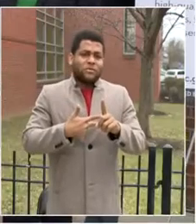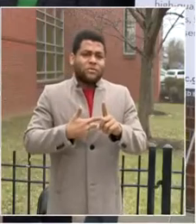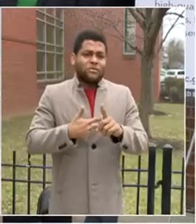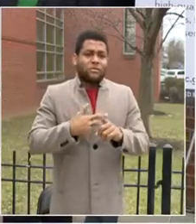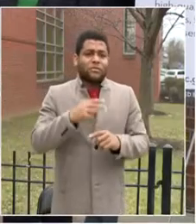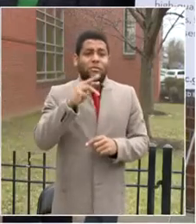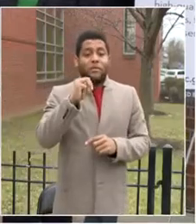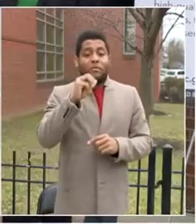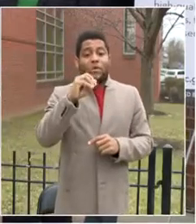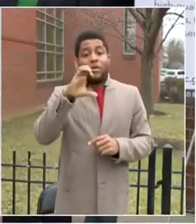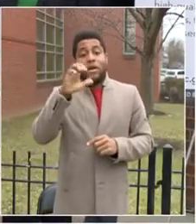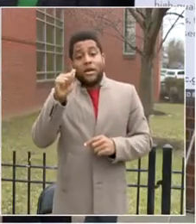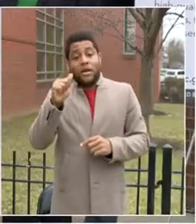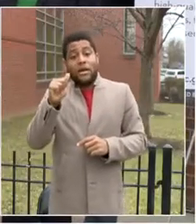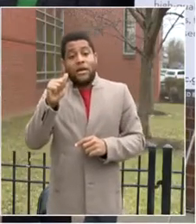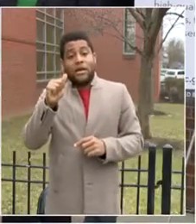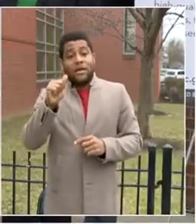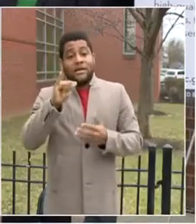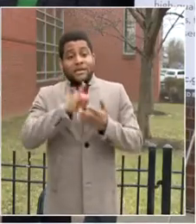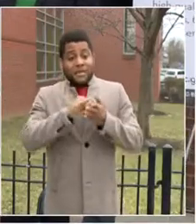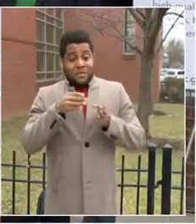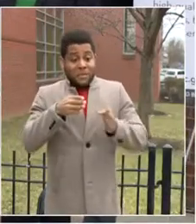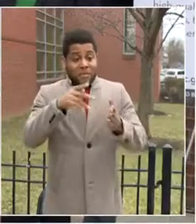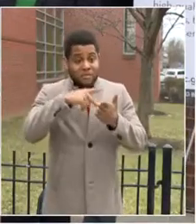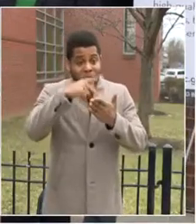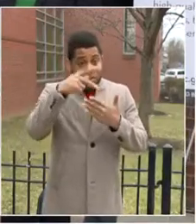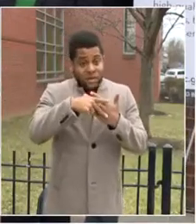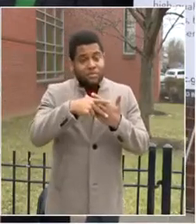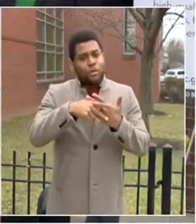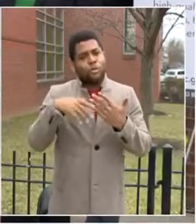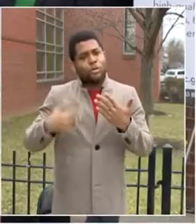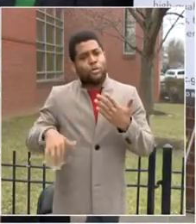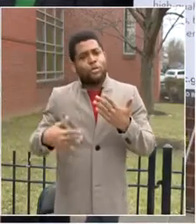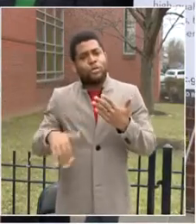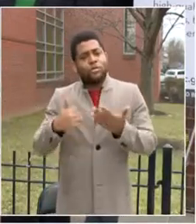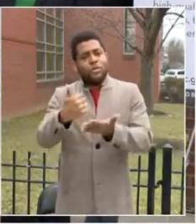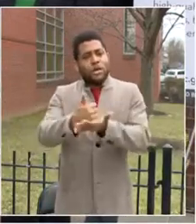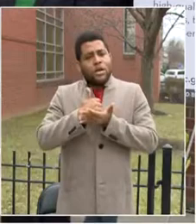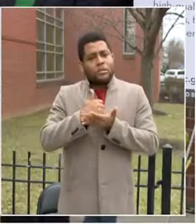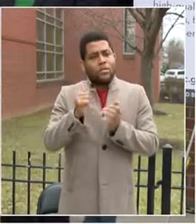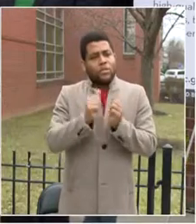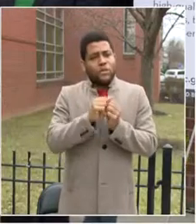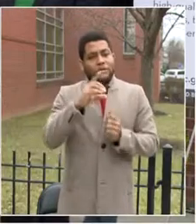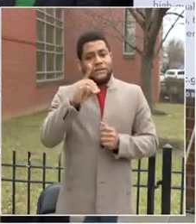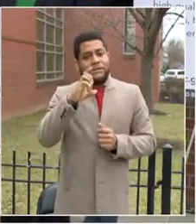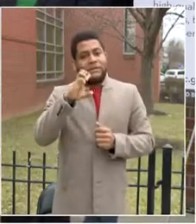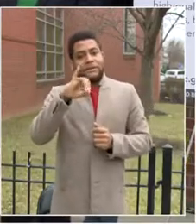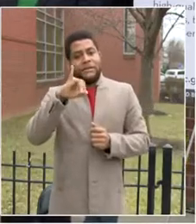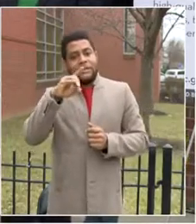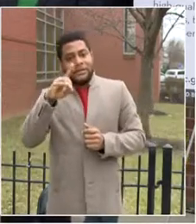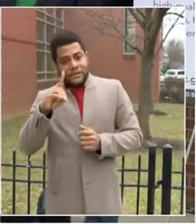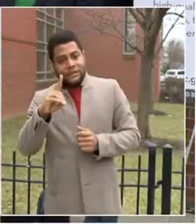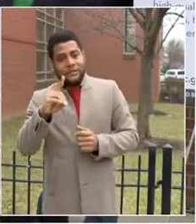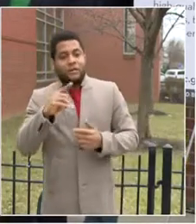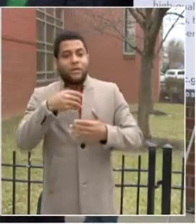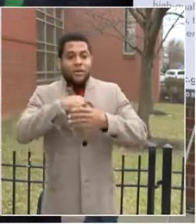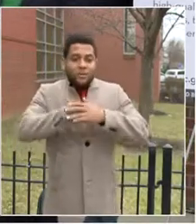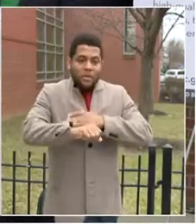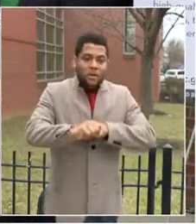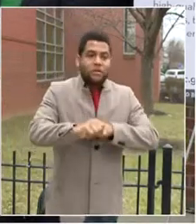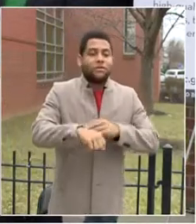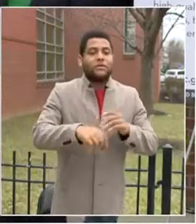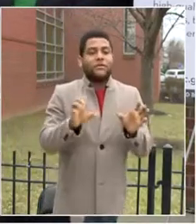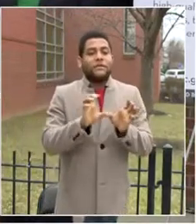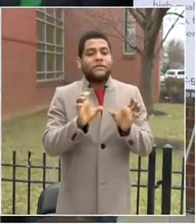The Morker program, the pathway program, actually assisted me with DCID, birth certificate, and my social